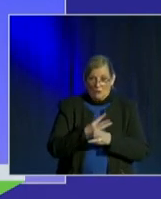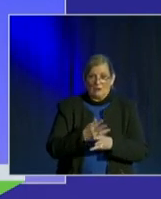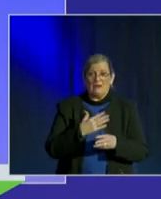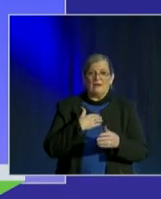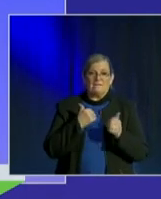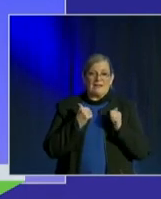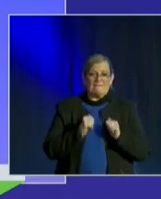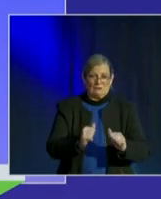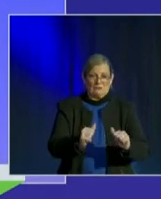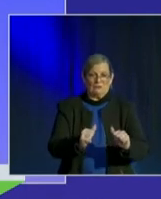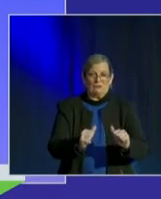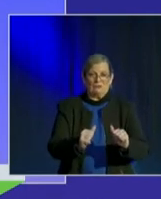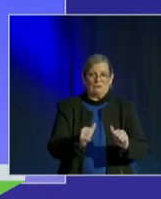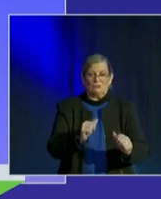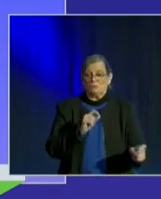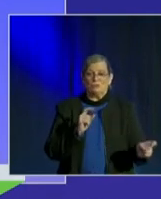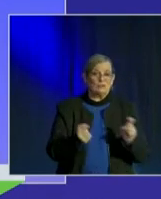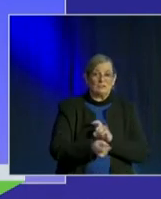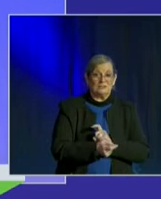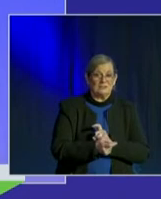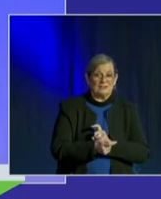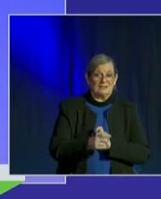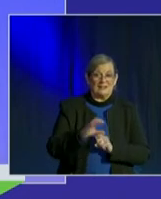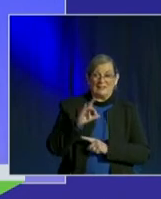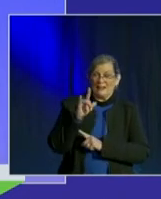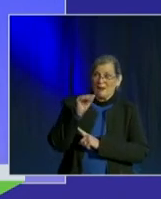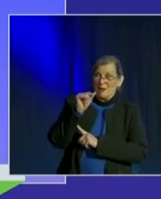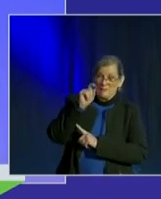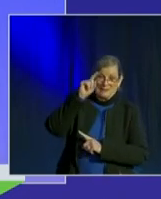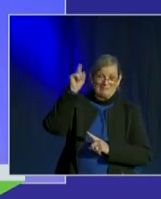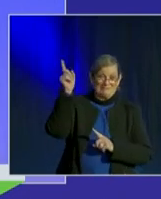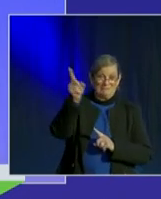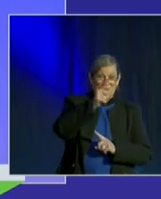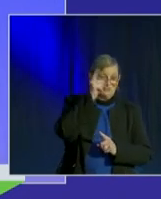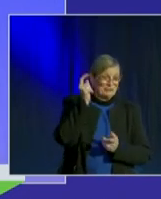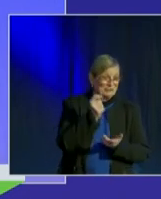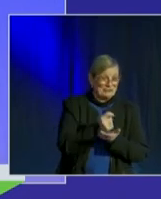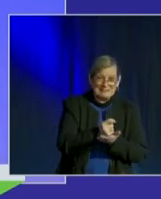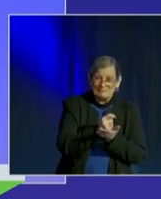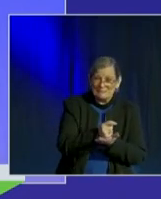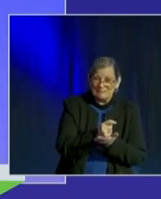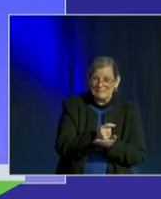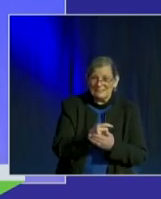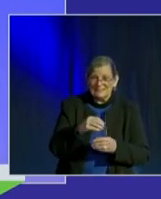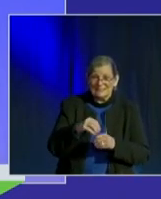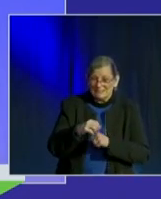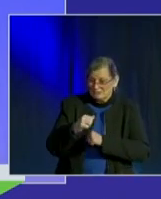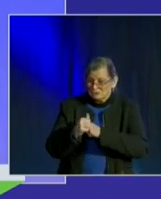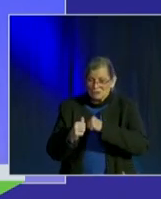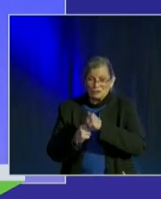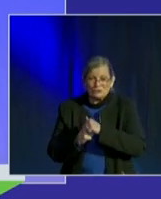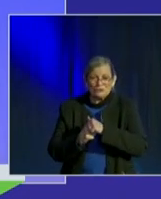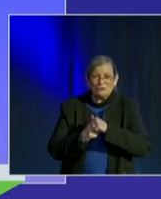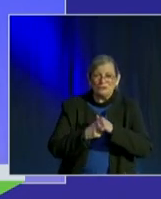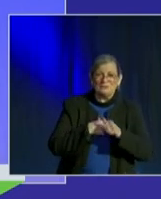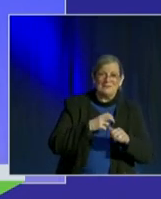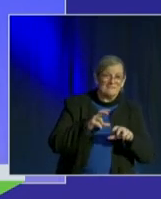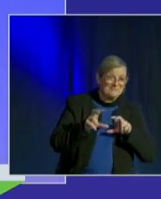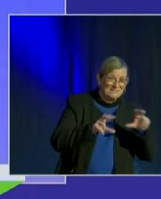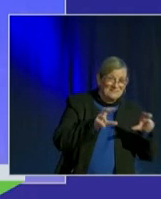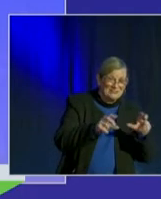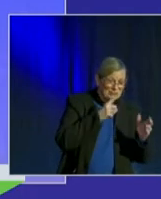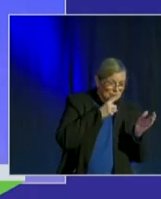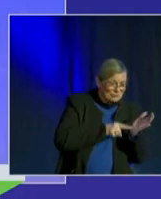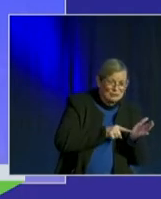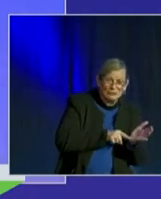very seriously. Our Department of Energy and Environment is investing in doing research and partnering